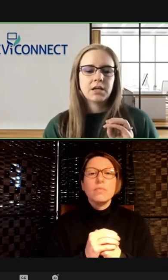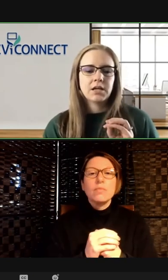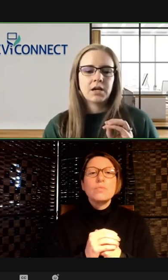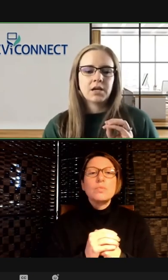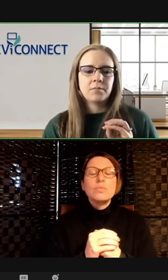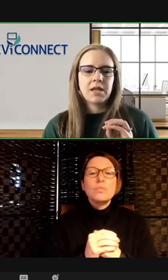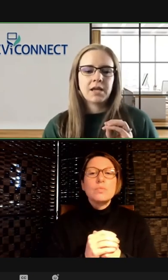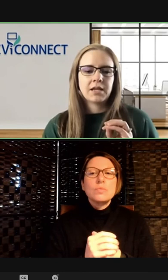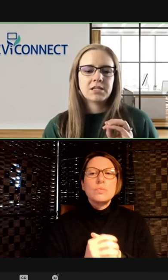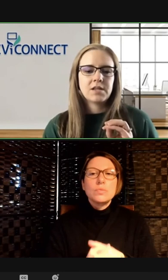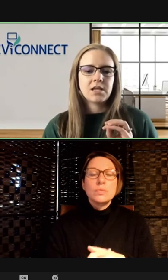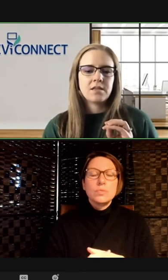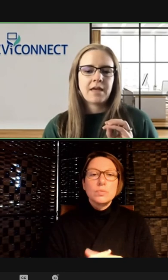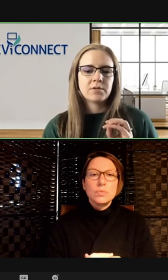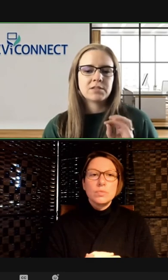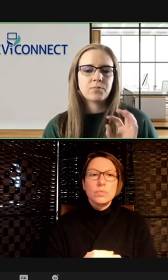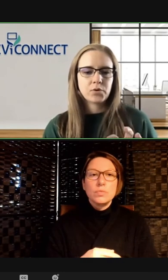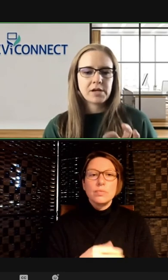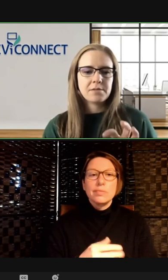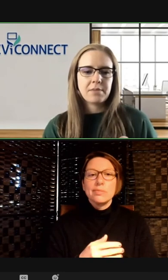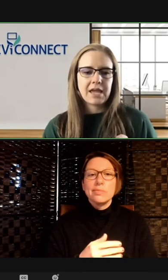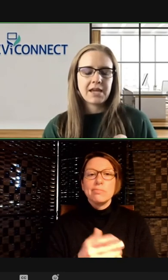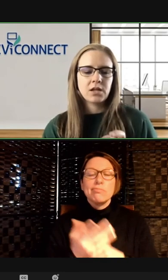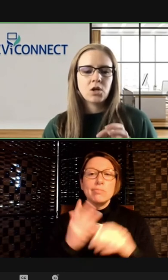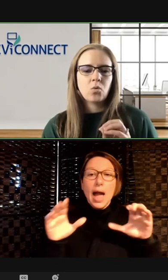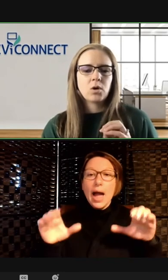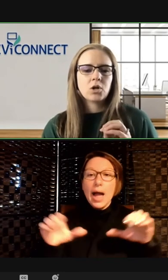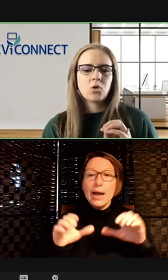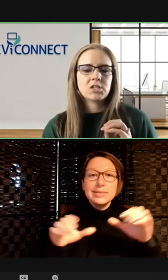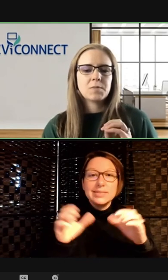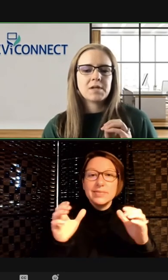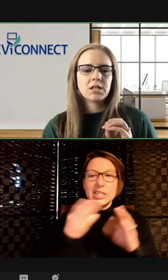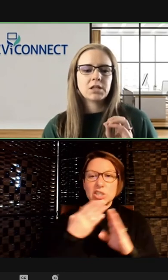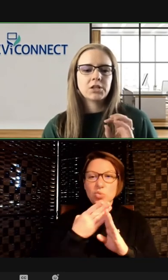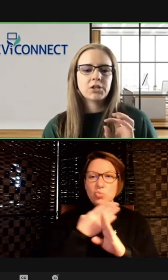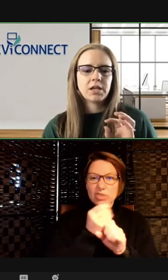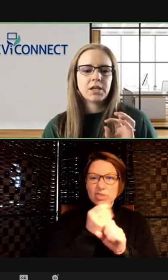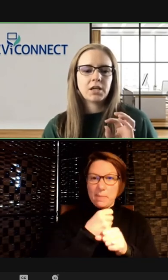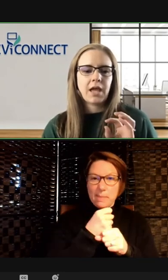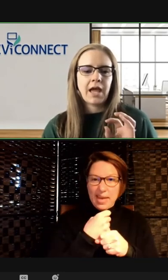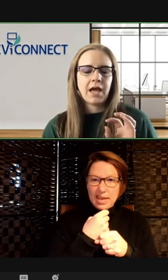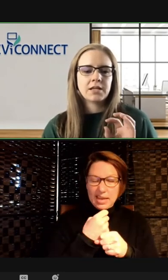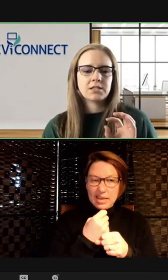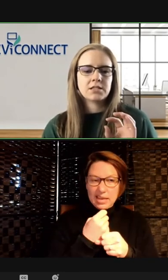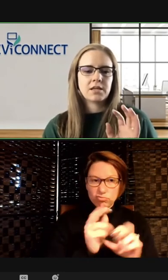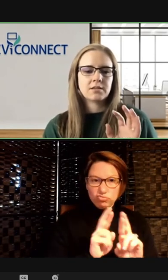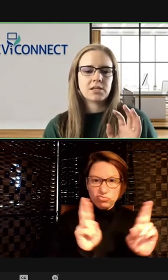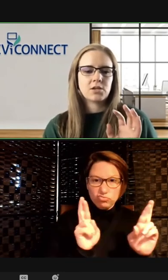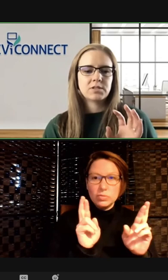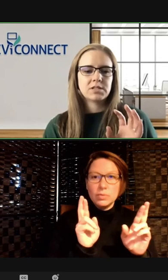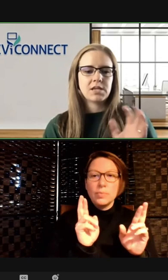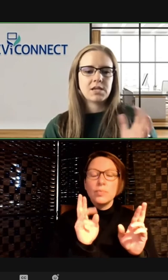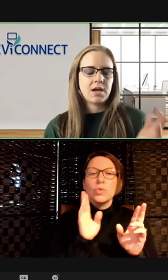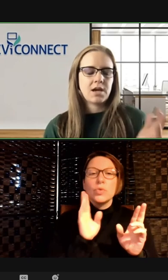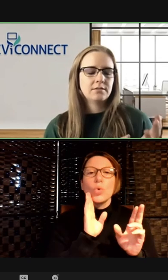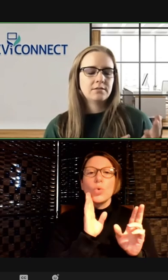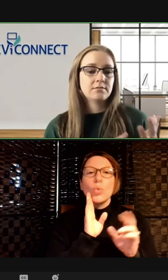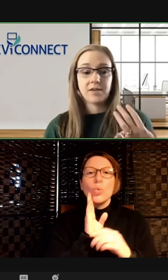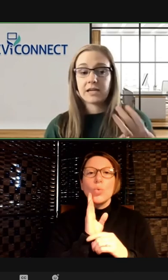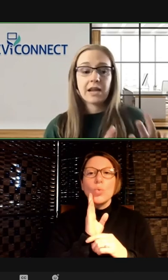at an activity that was pre-made, we're going to be looking at things that you